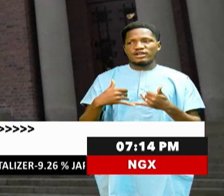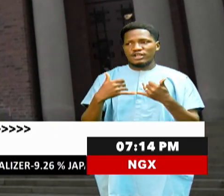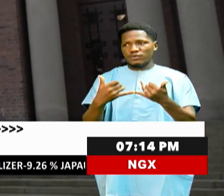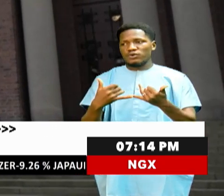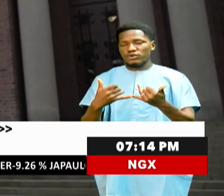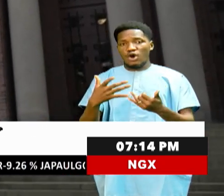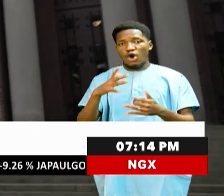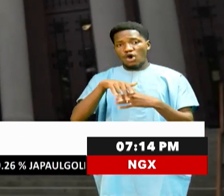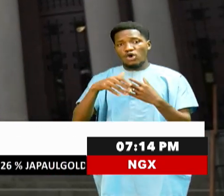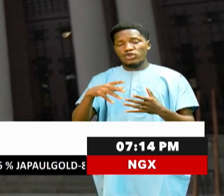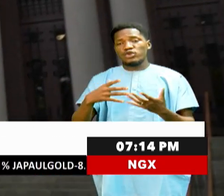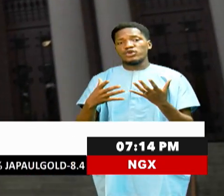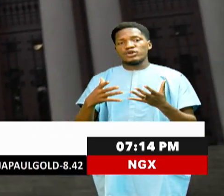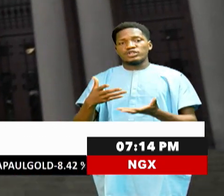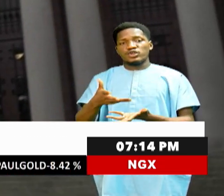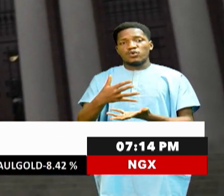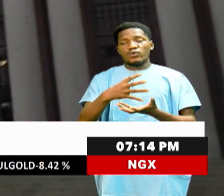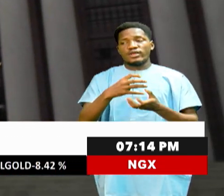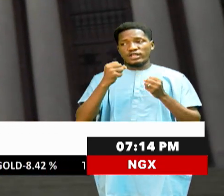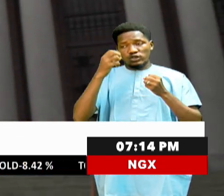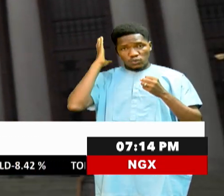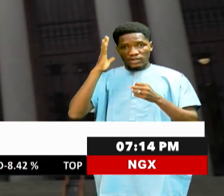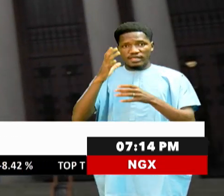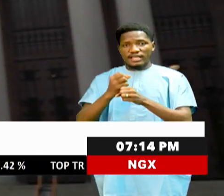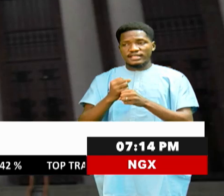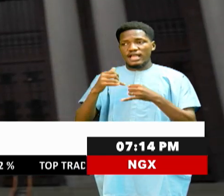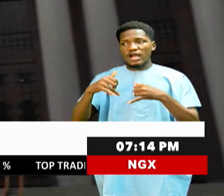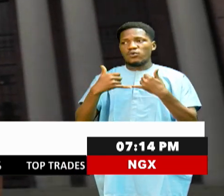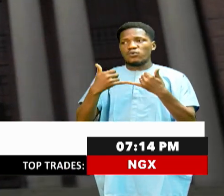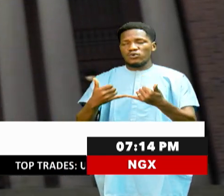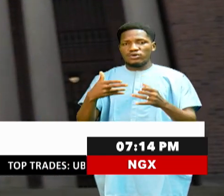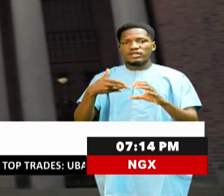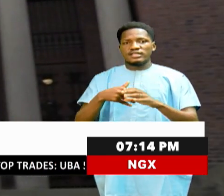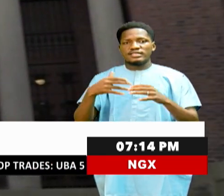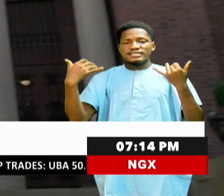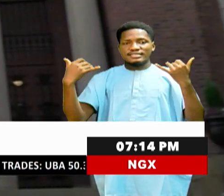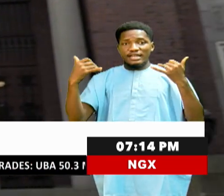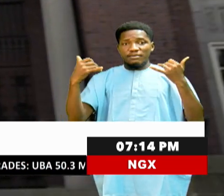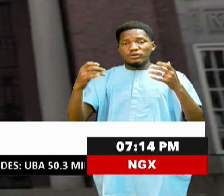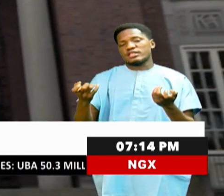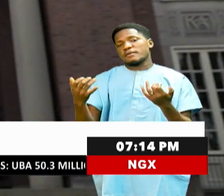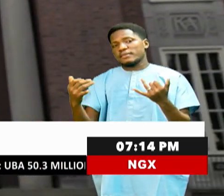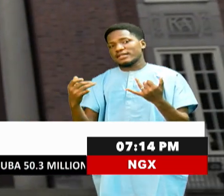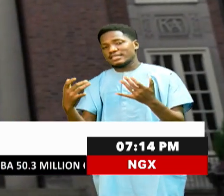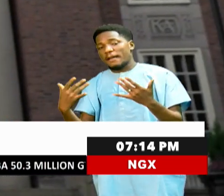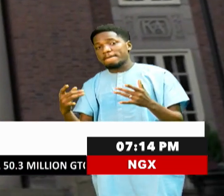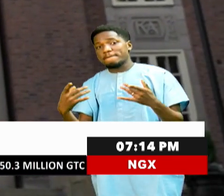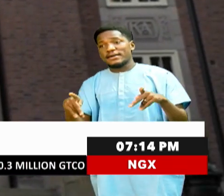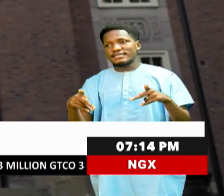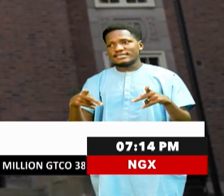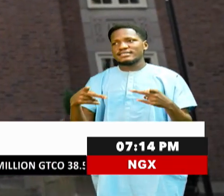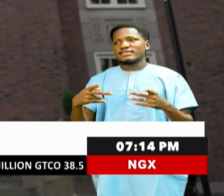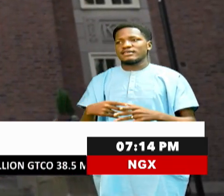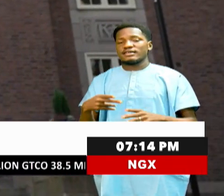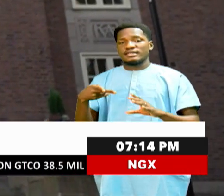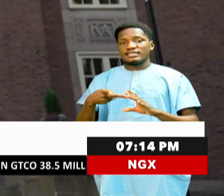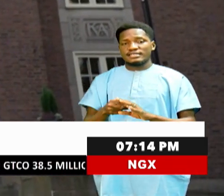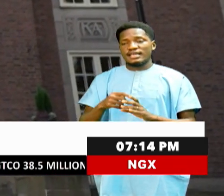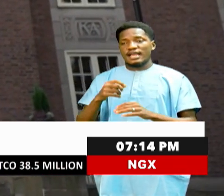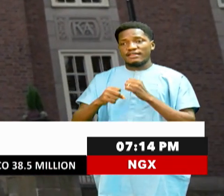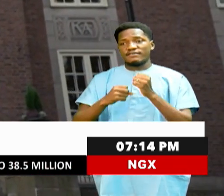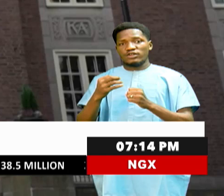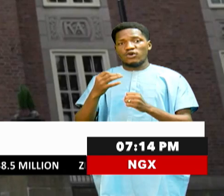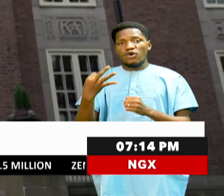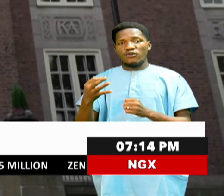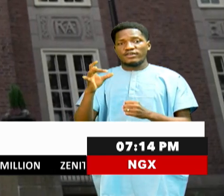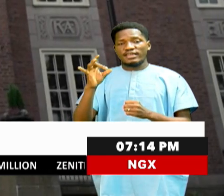awards at ceremonies in Stockholm and Oslo on December 10th, the anniversary of the 1896 death of scientist